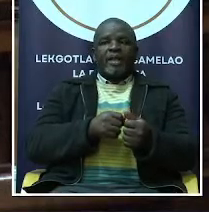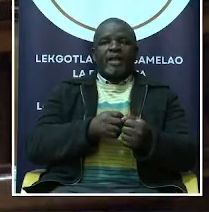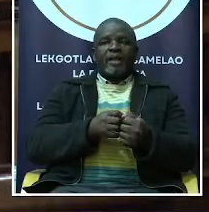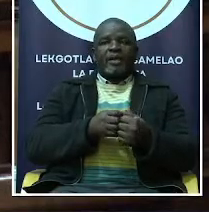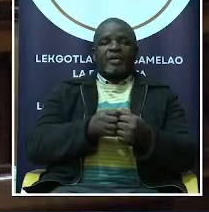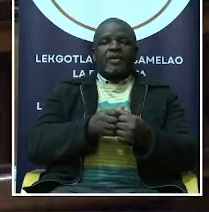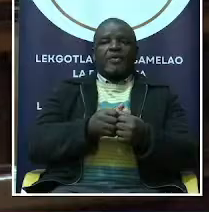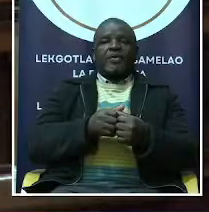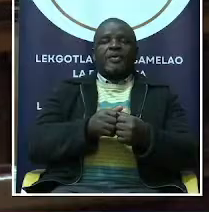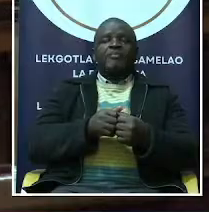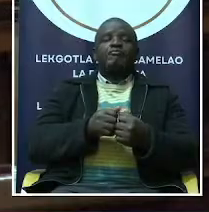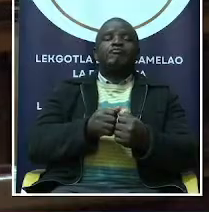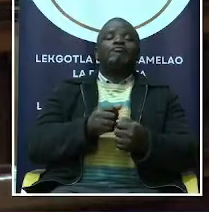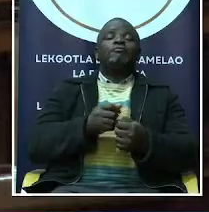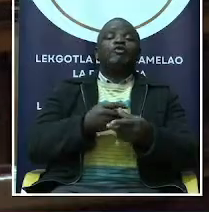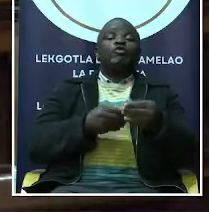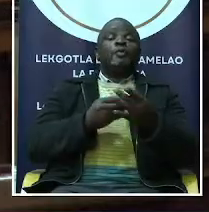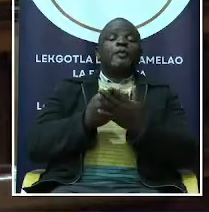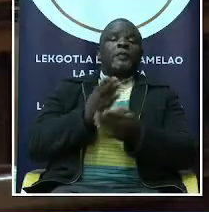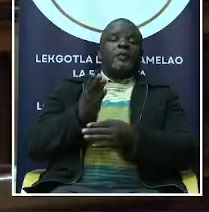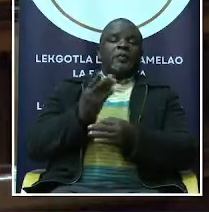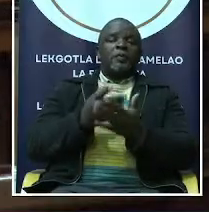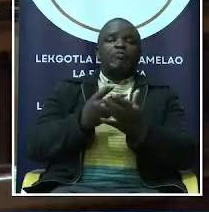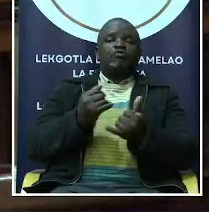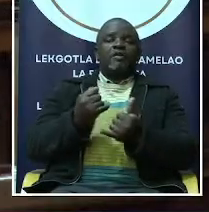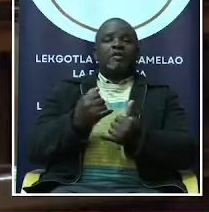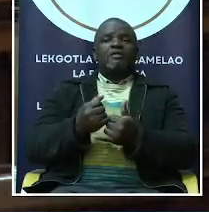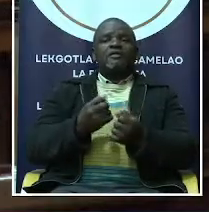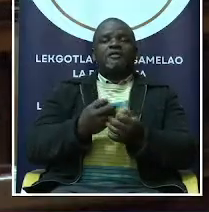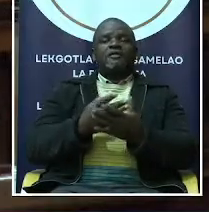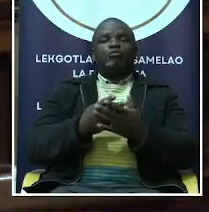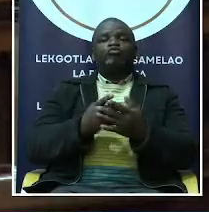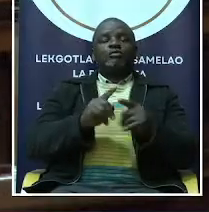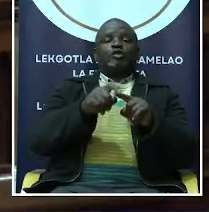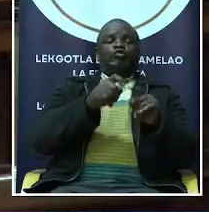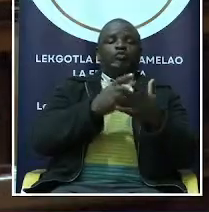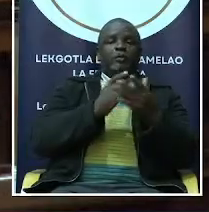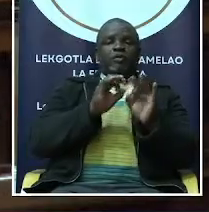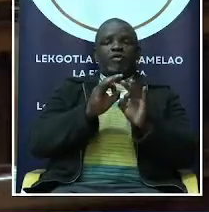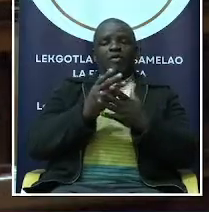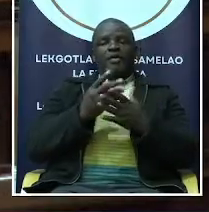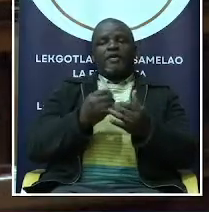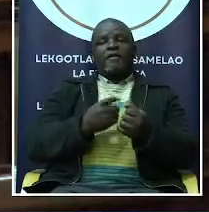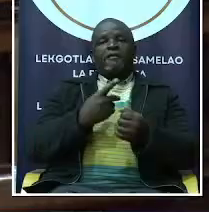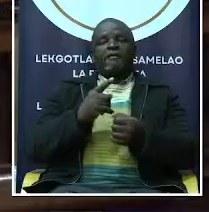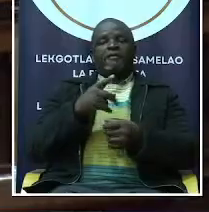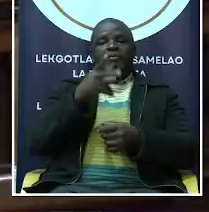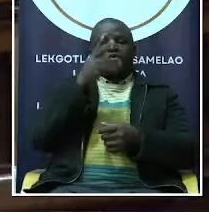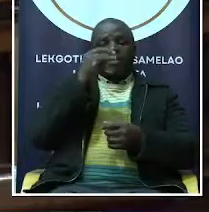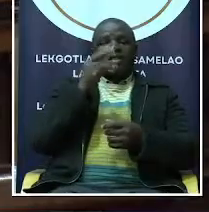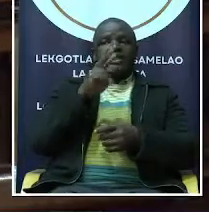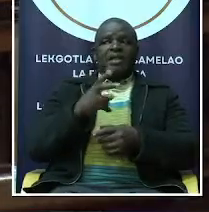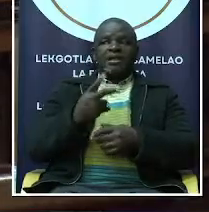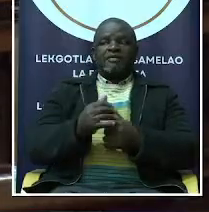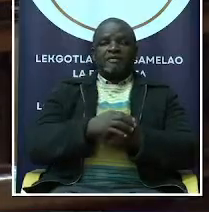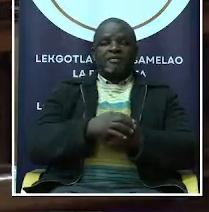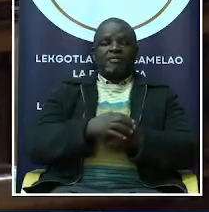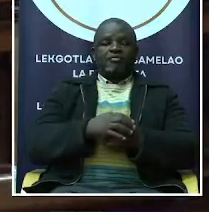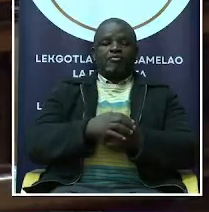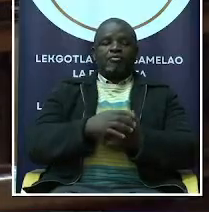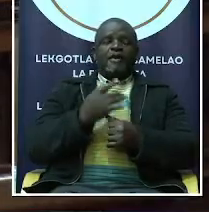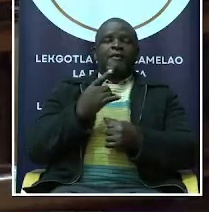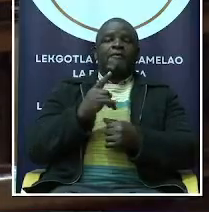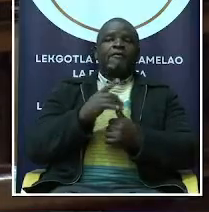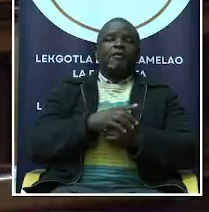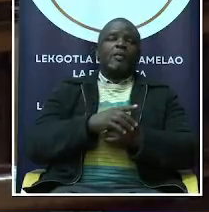there to provide necessary tools that student needs for their